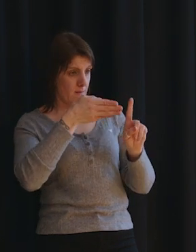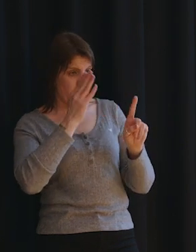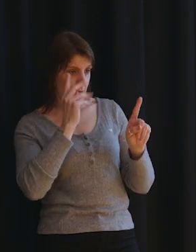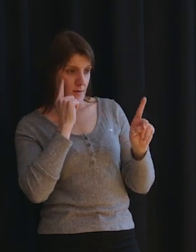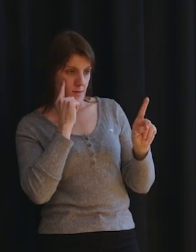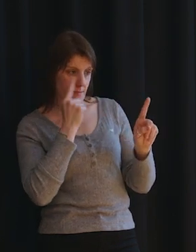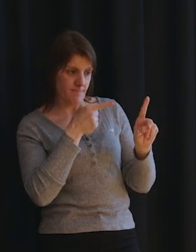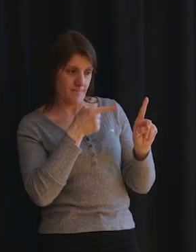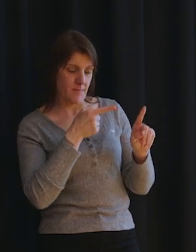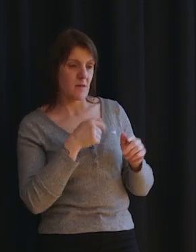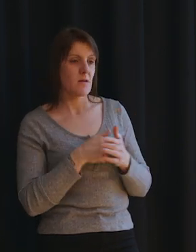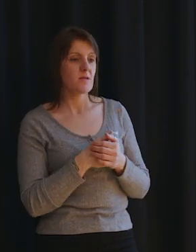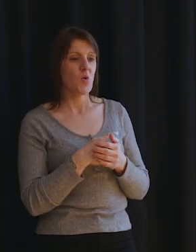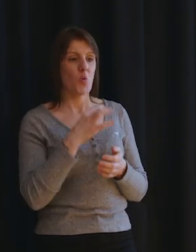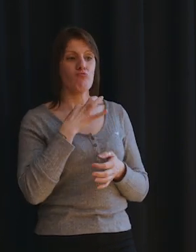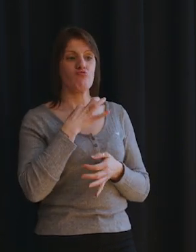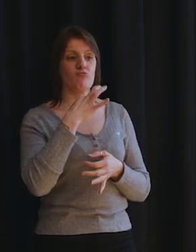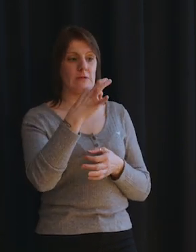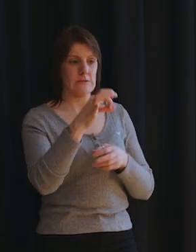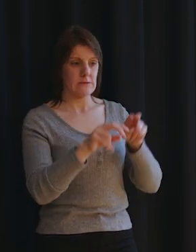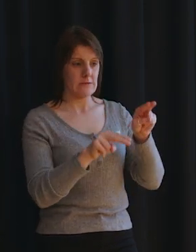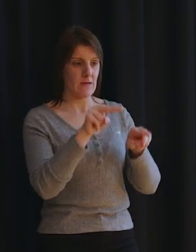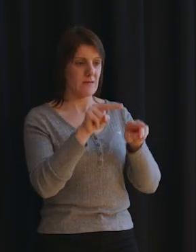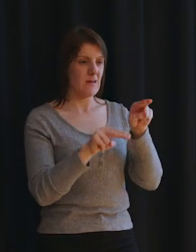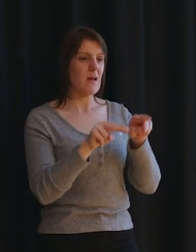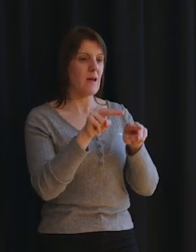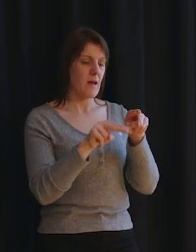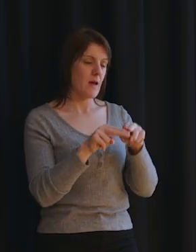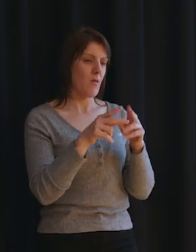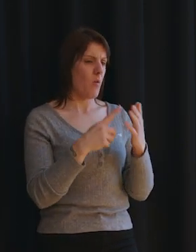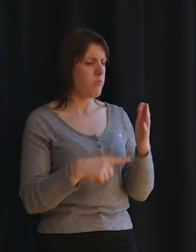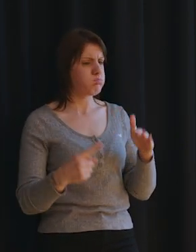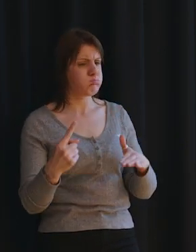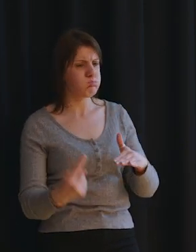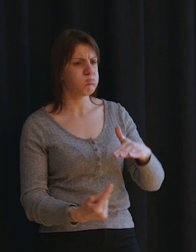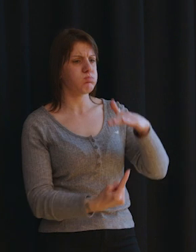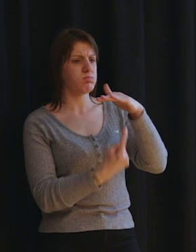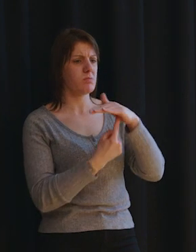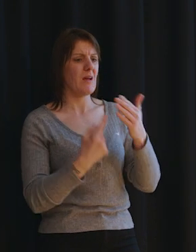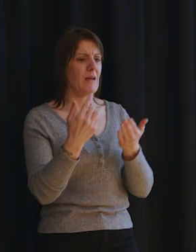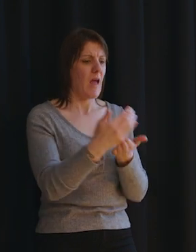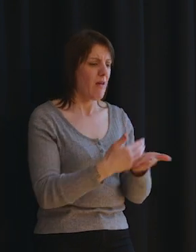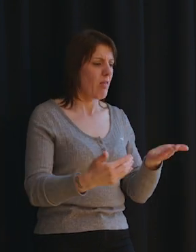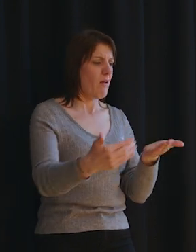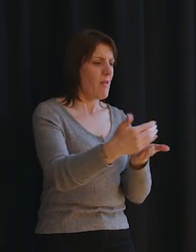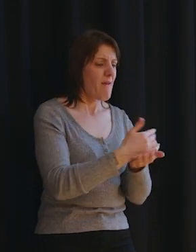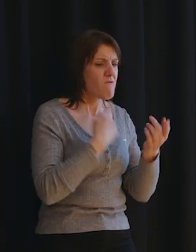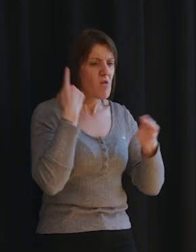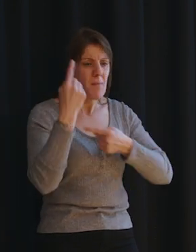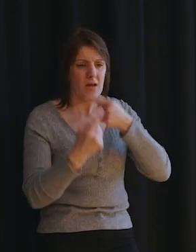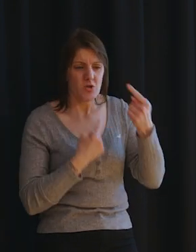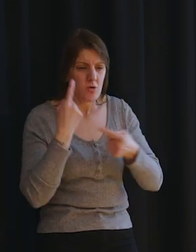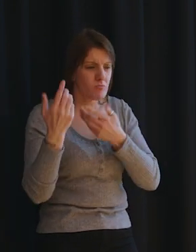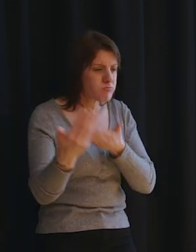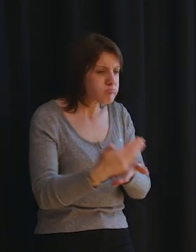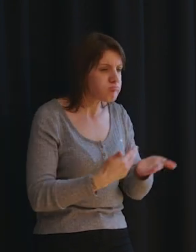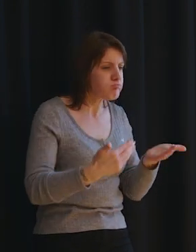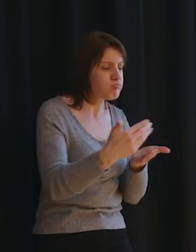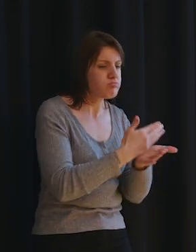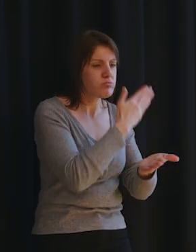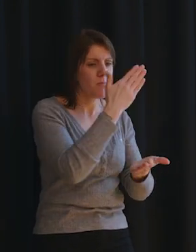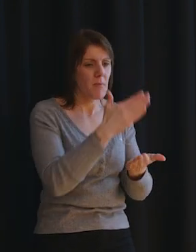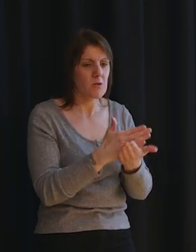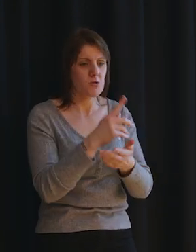services and risk assessing as well. That's really important. So gathering as much information to make sure the support